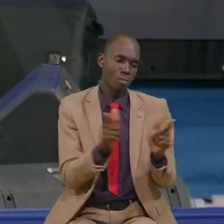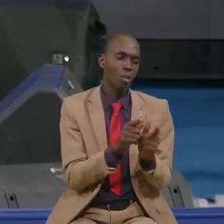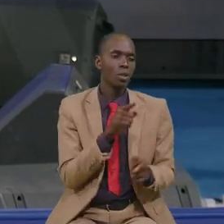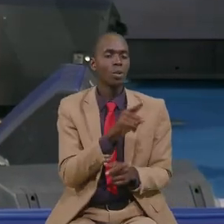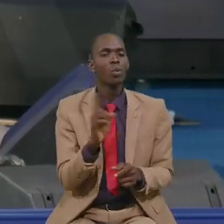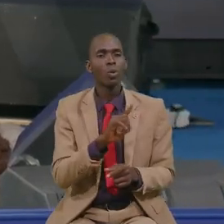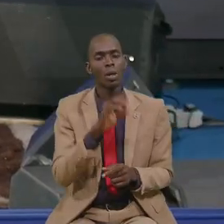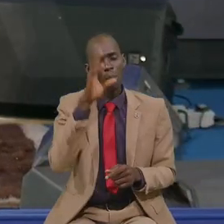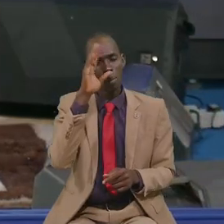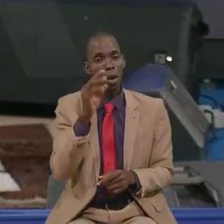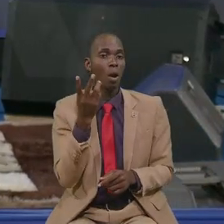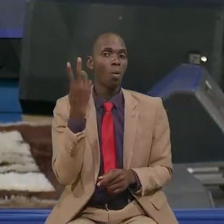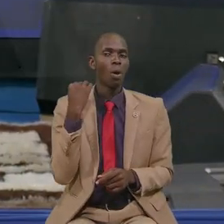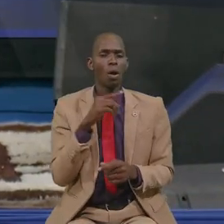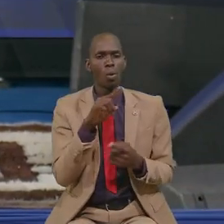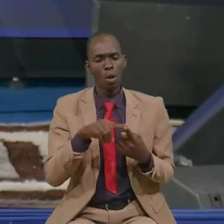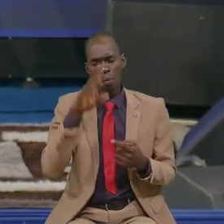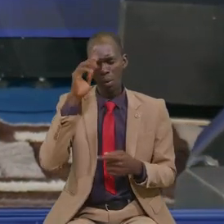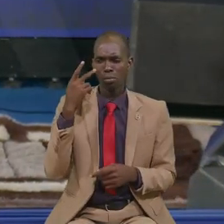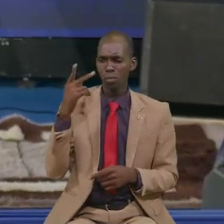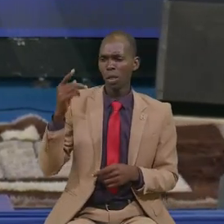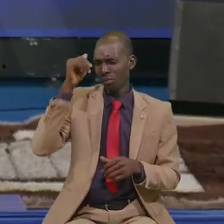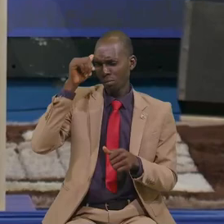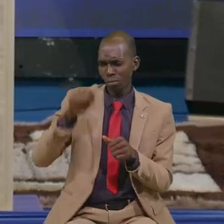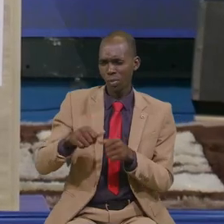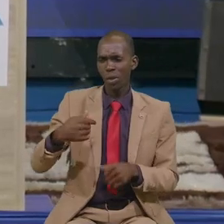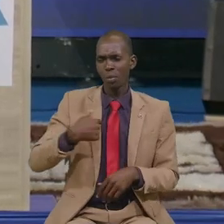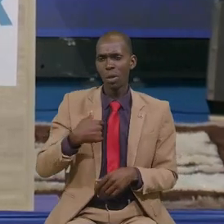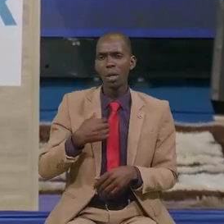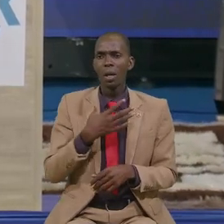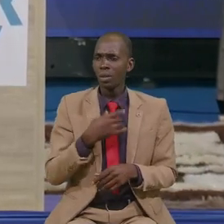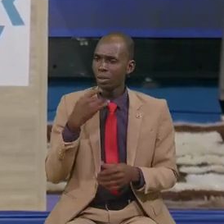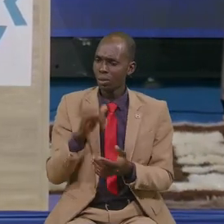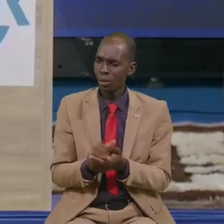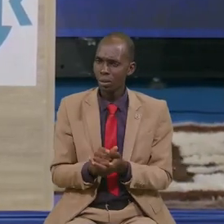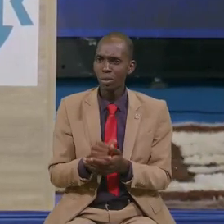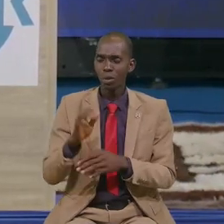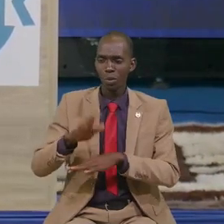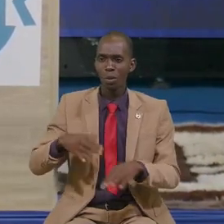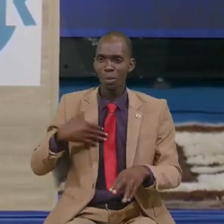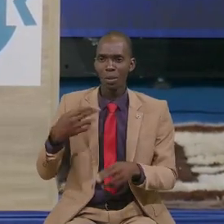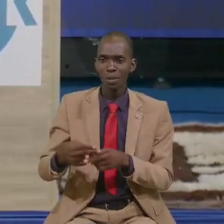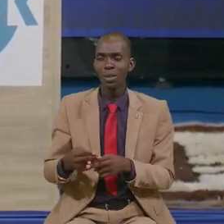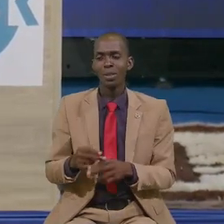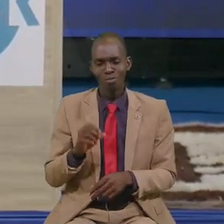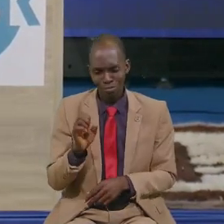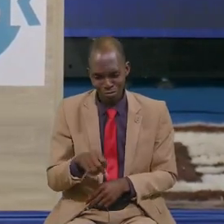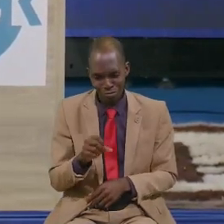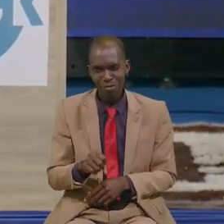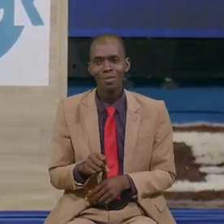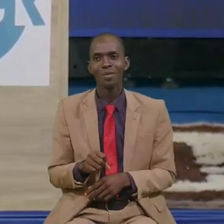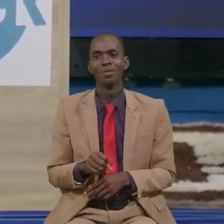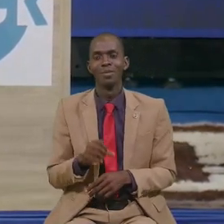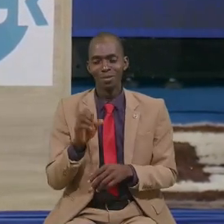was. And when he saw me, he recognized me. He said, you know, mentioned my name. I said, yes, I always say yes to